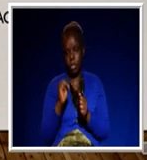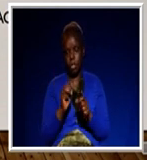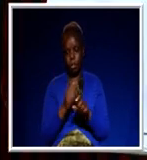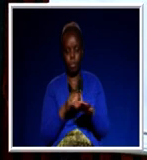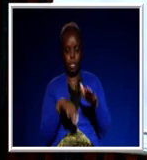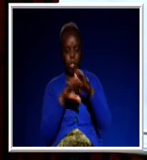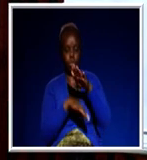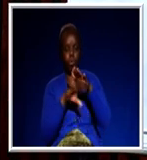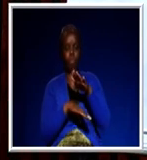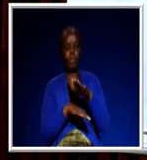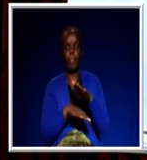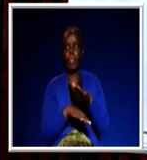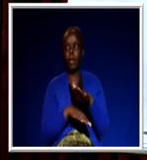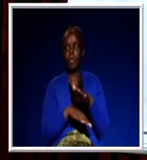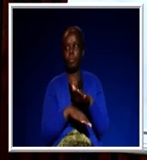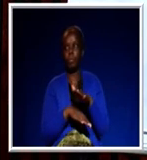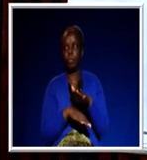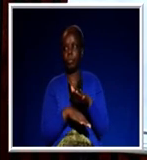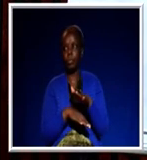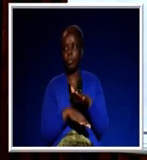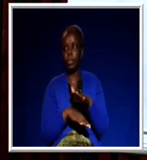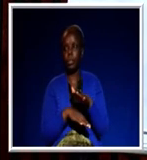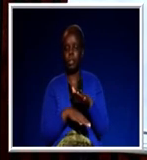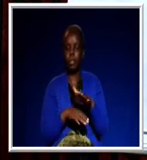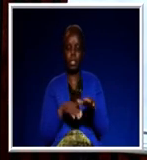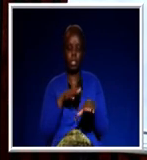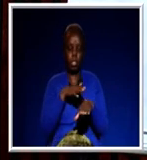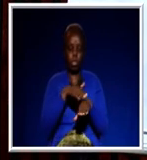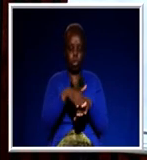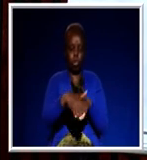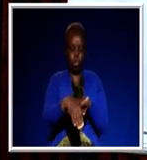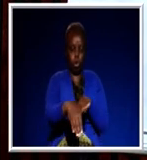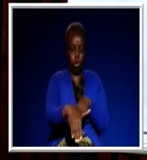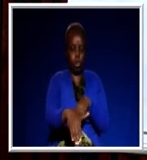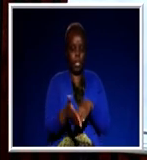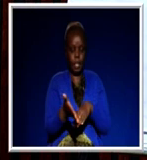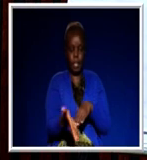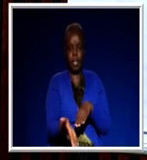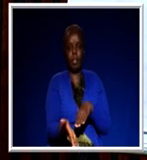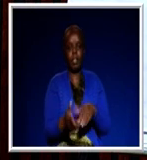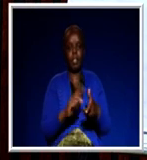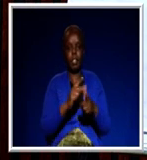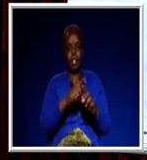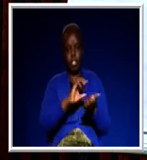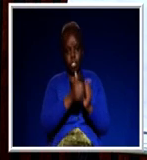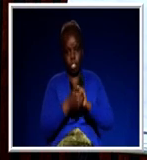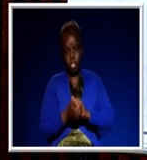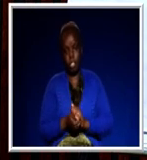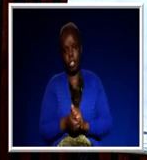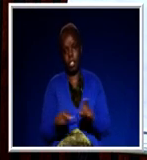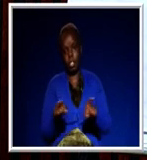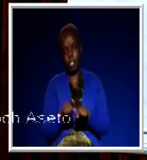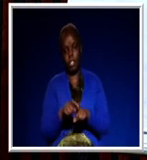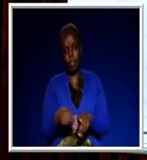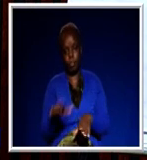So 10 centimeters from the bottom, and let it roll down. Then change the same position